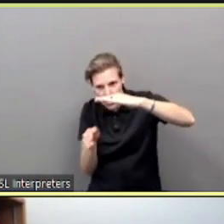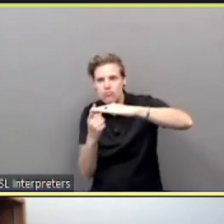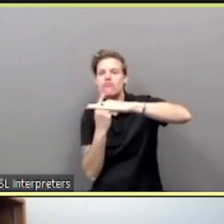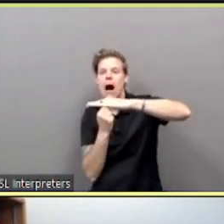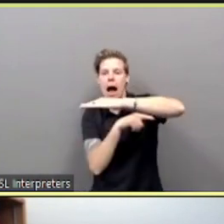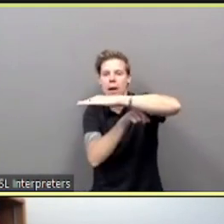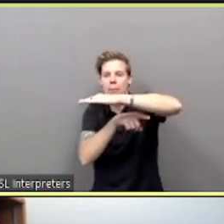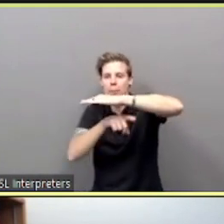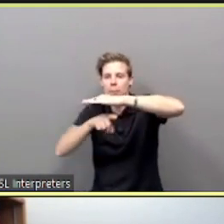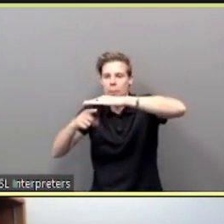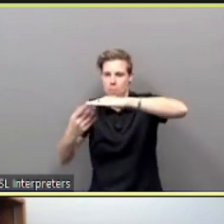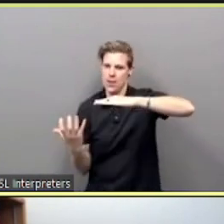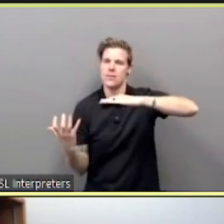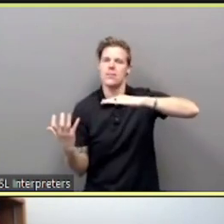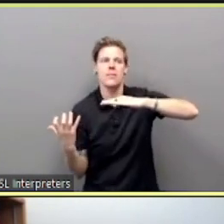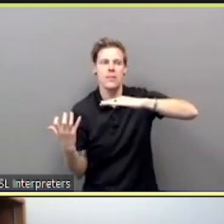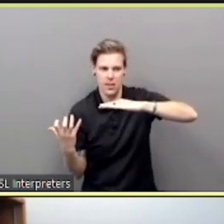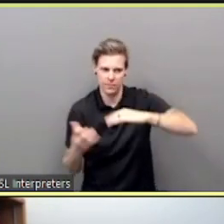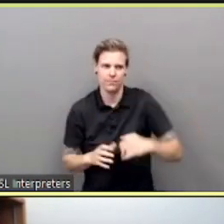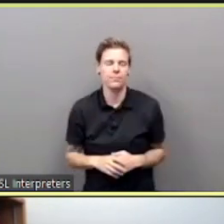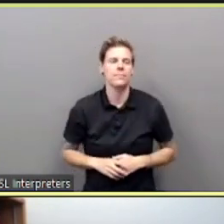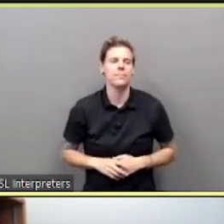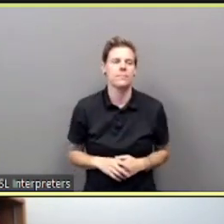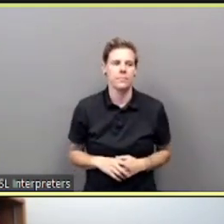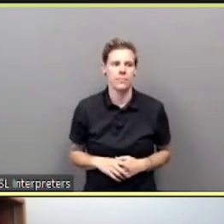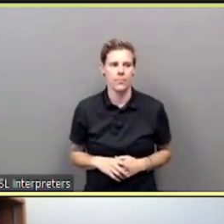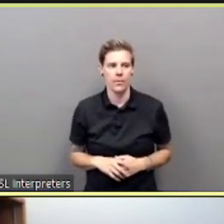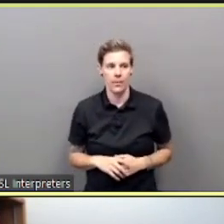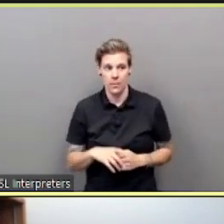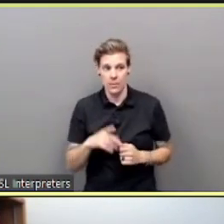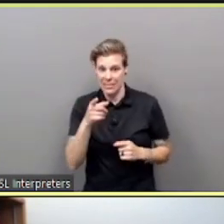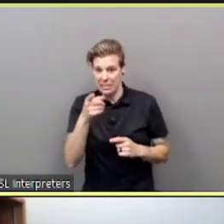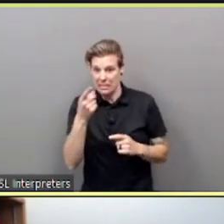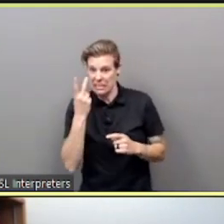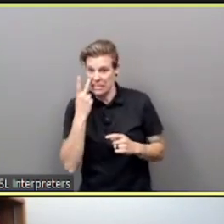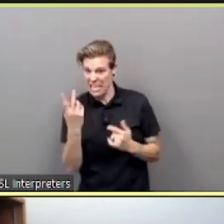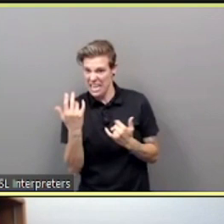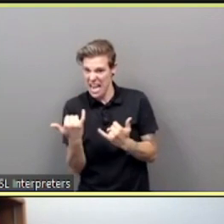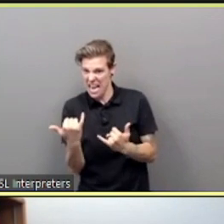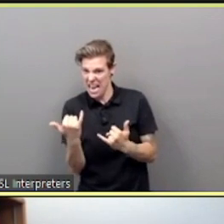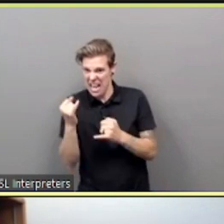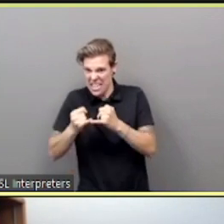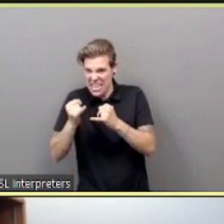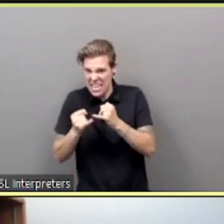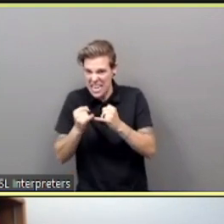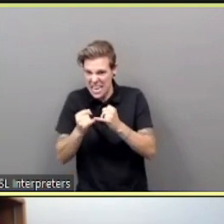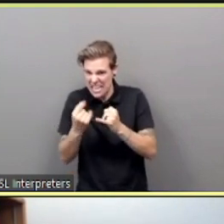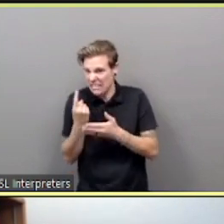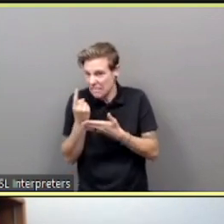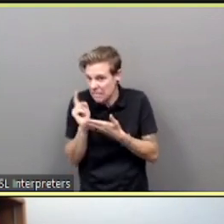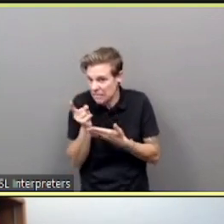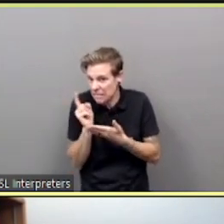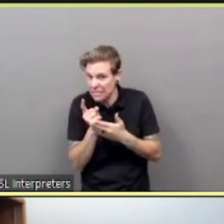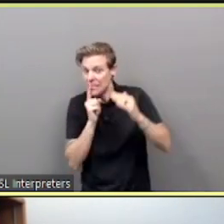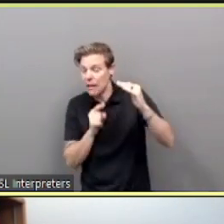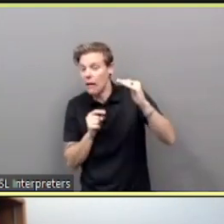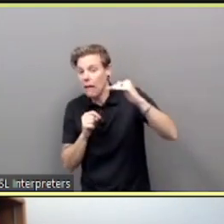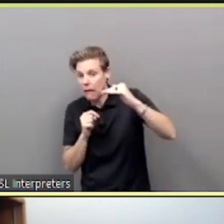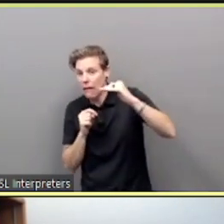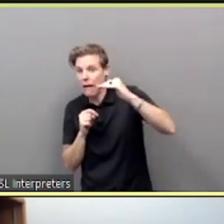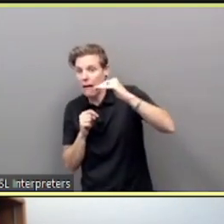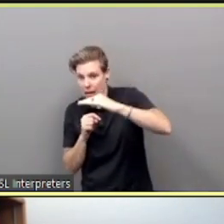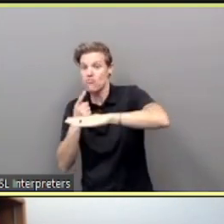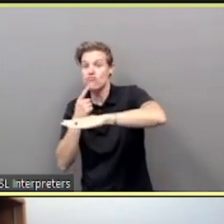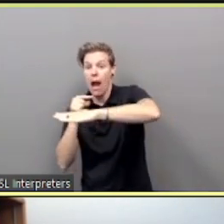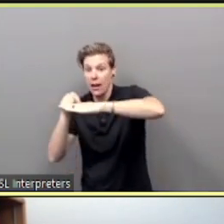are seeing a slowing in the number of new cases that we are reporting out each